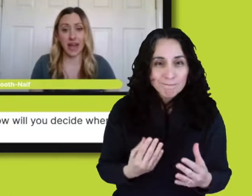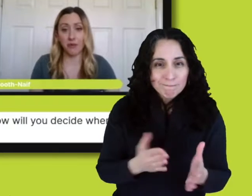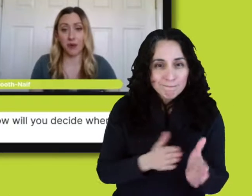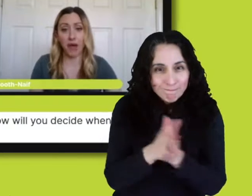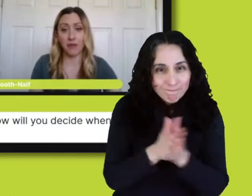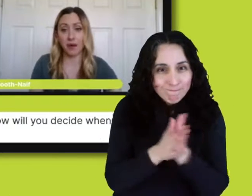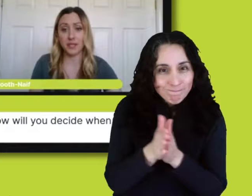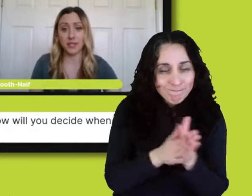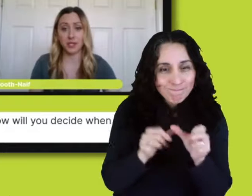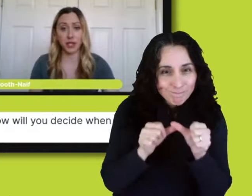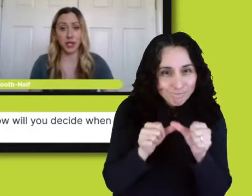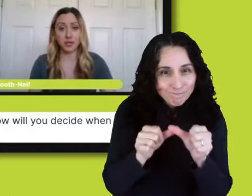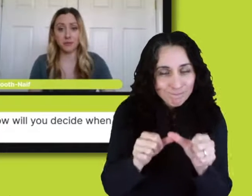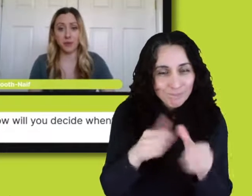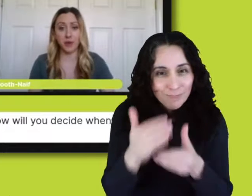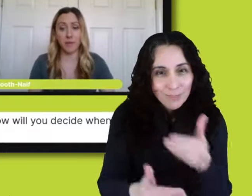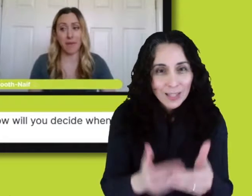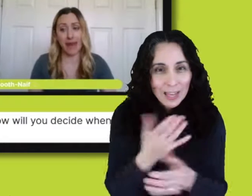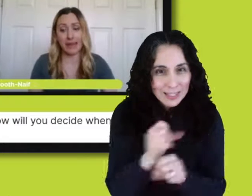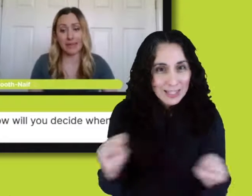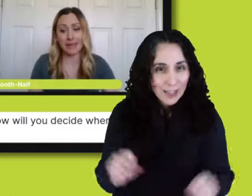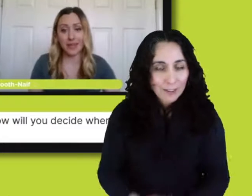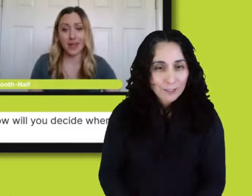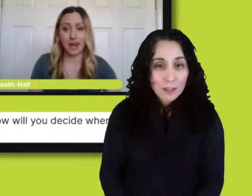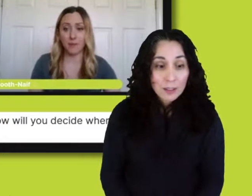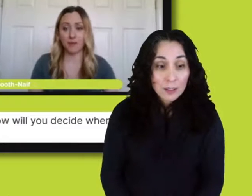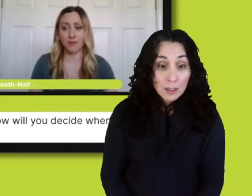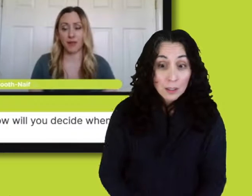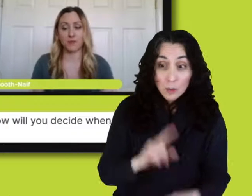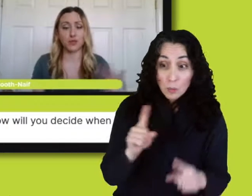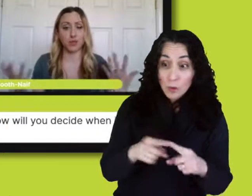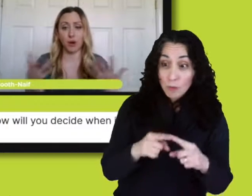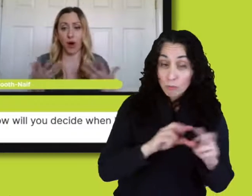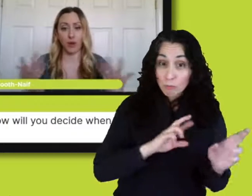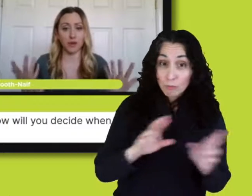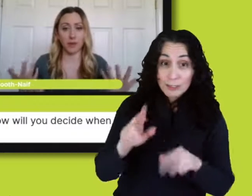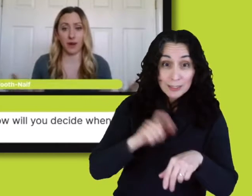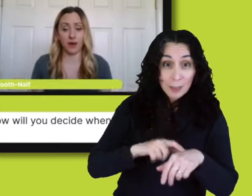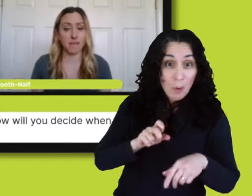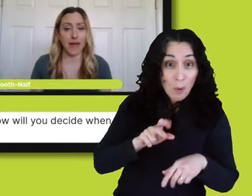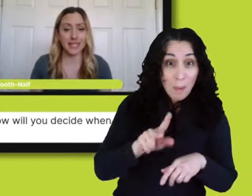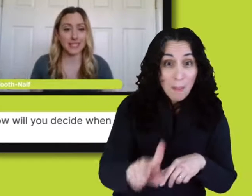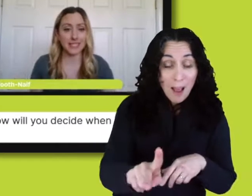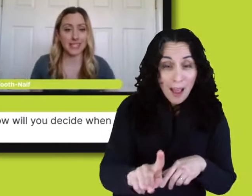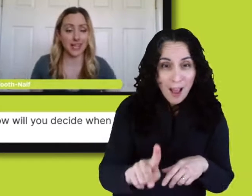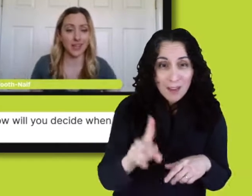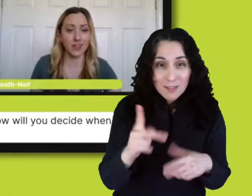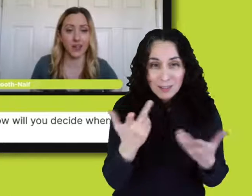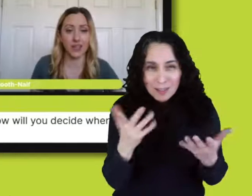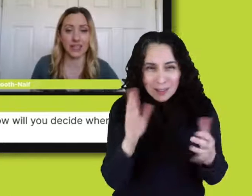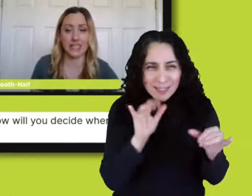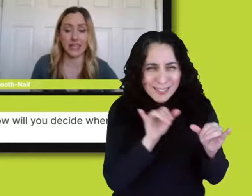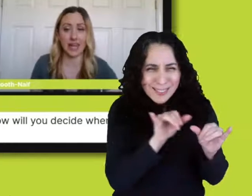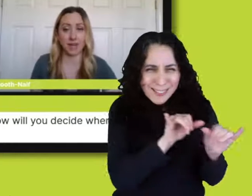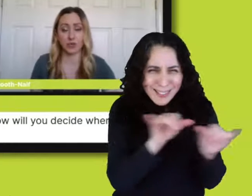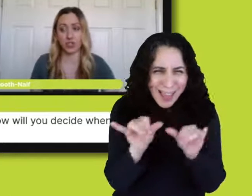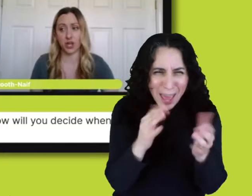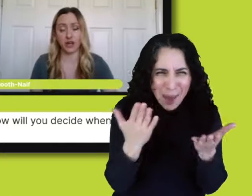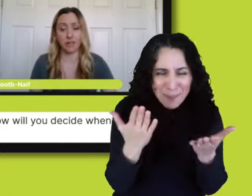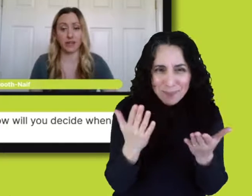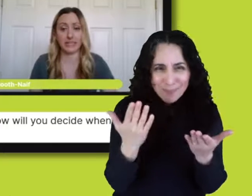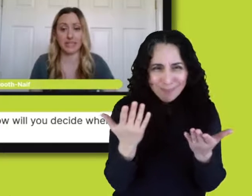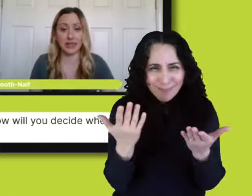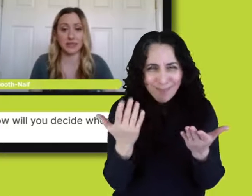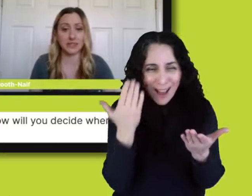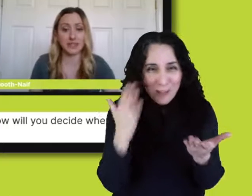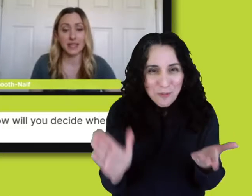safe. And I don't know how therapy is gonna look when we go back. If I'm sure we're all gonna be wearing masks and, you know, things like that, and we're just